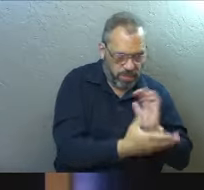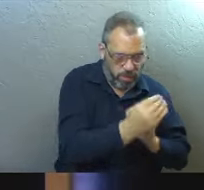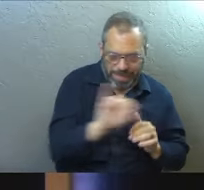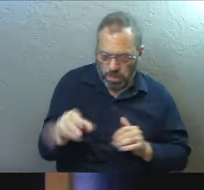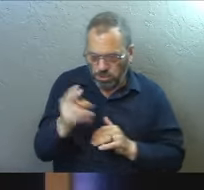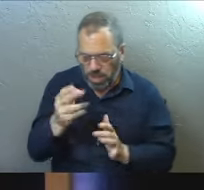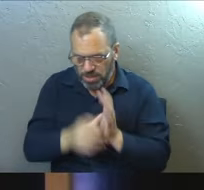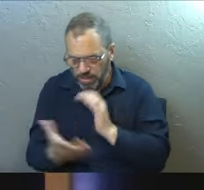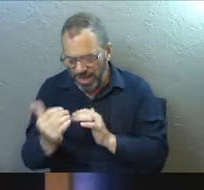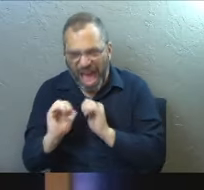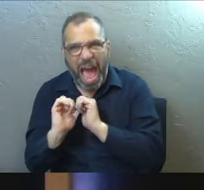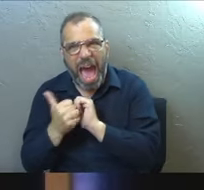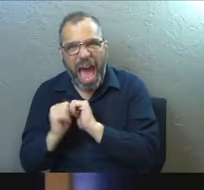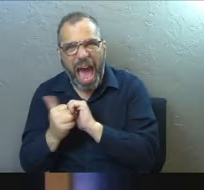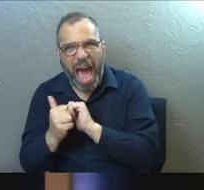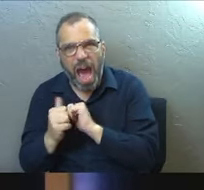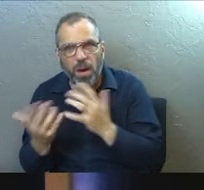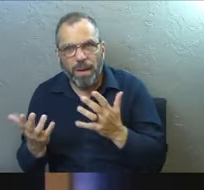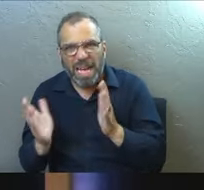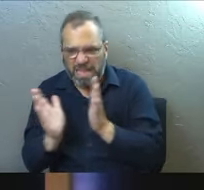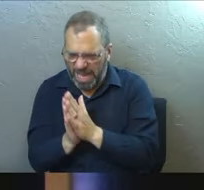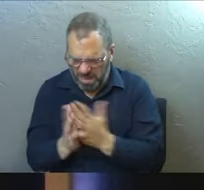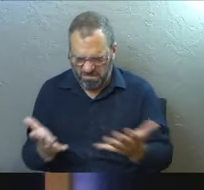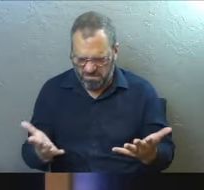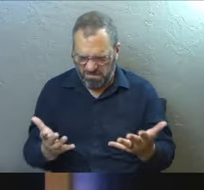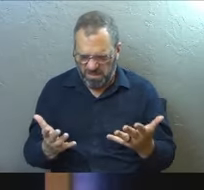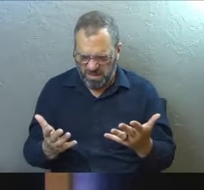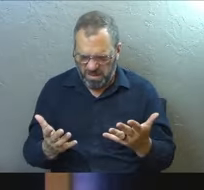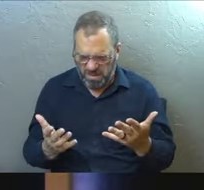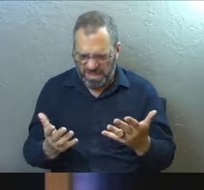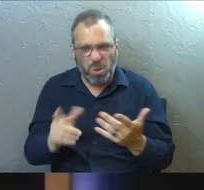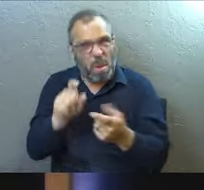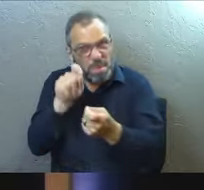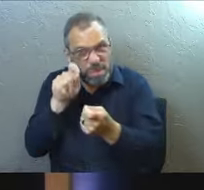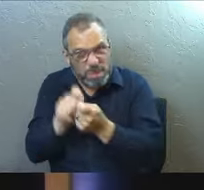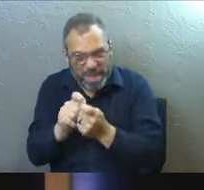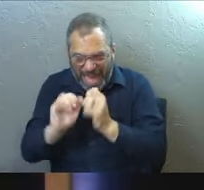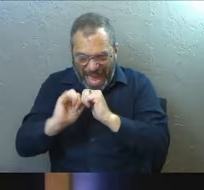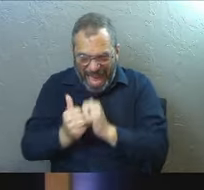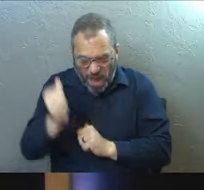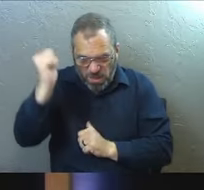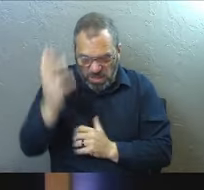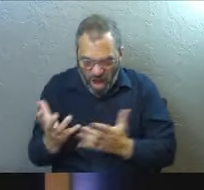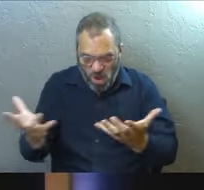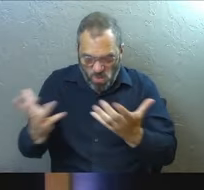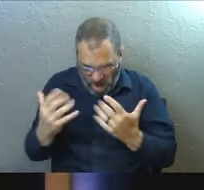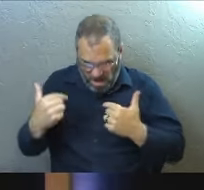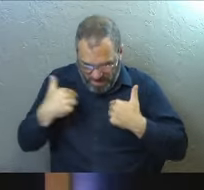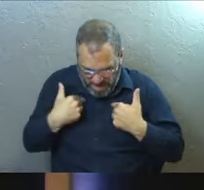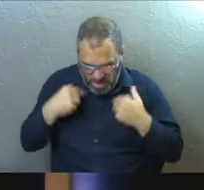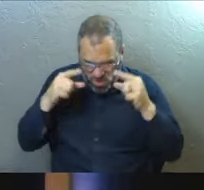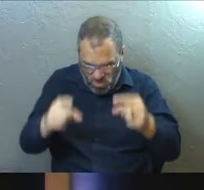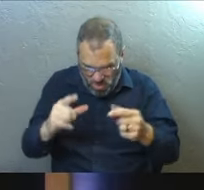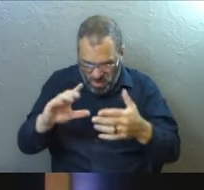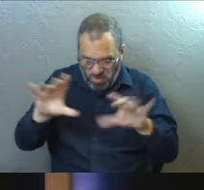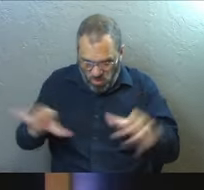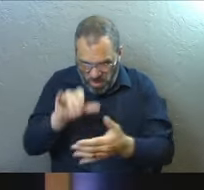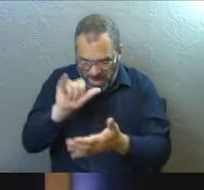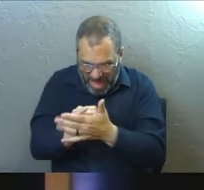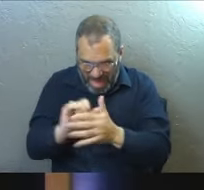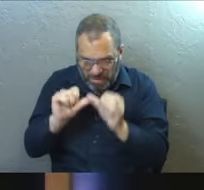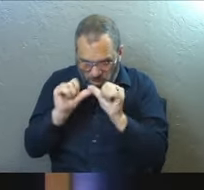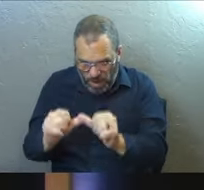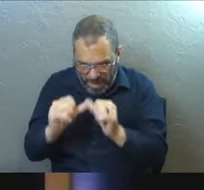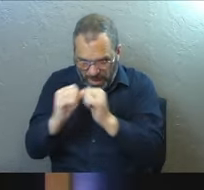that? How does God want us? And I ask that question that way super specifically. How does God want us to do that?